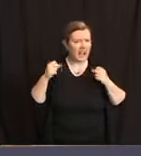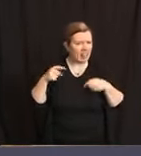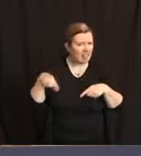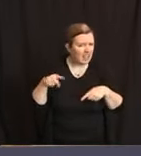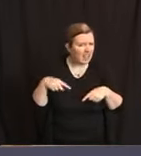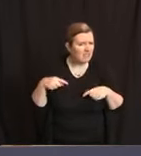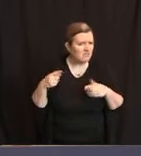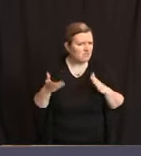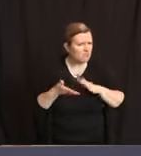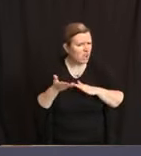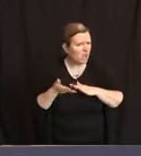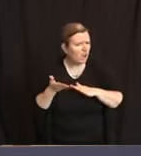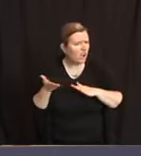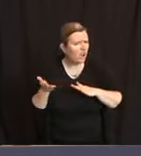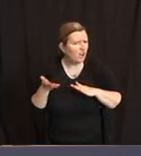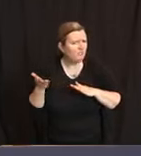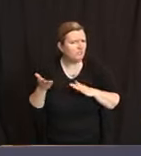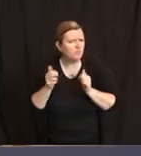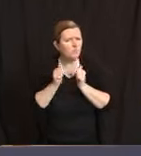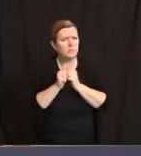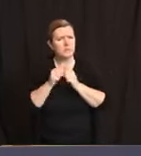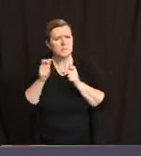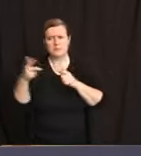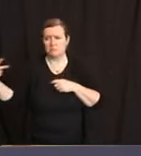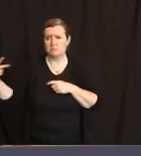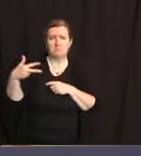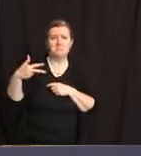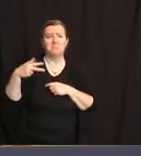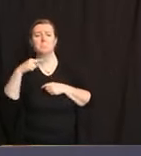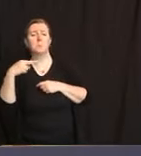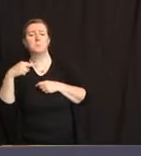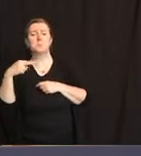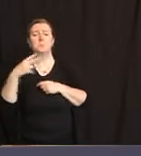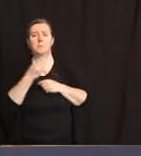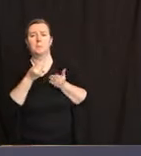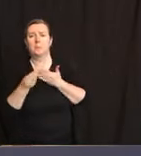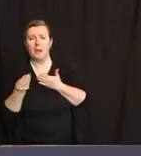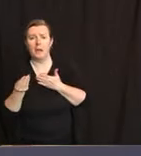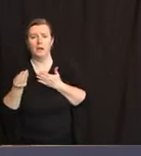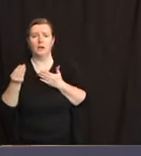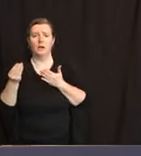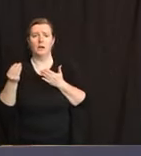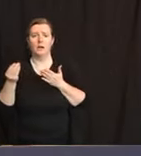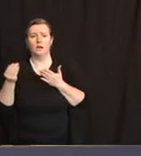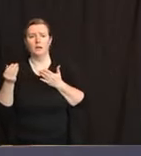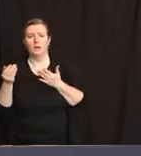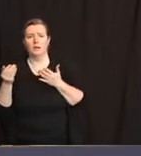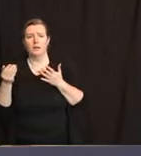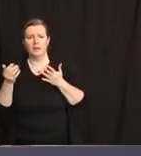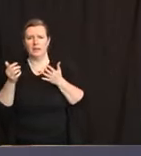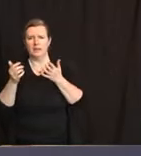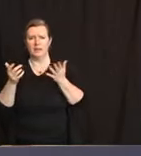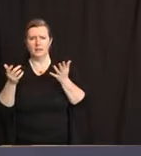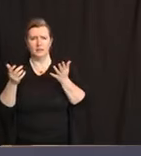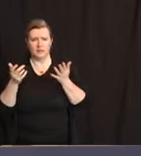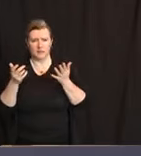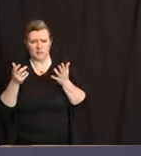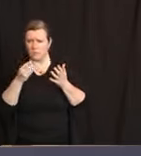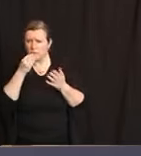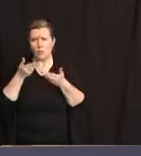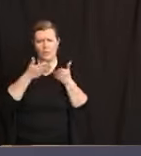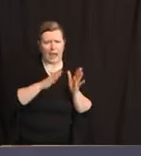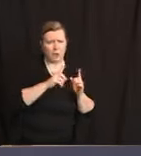operate in that curbside service way that other non-essential businesses are allowed to operate? How do you see that playing out? And then for